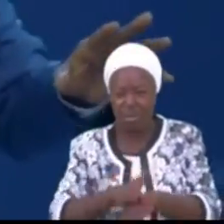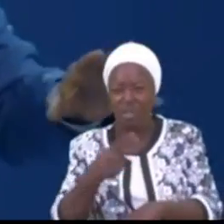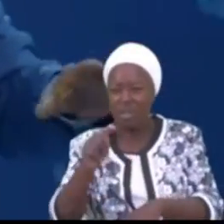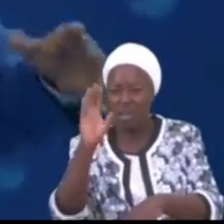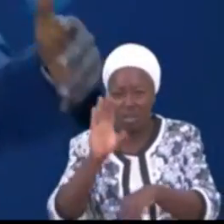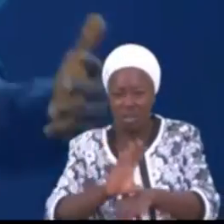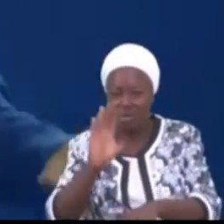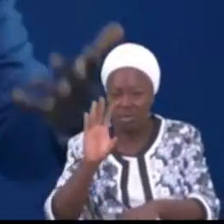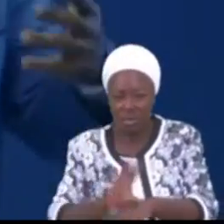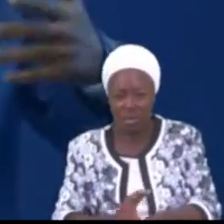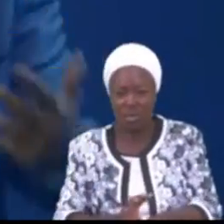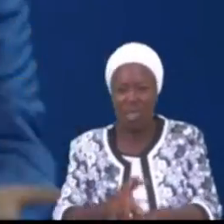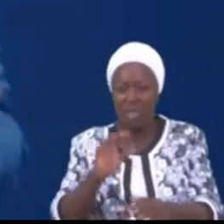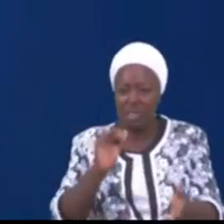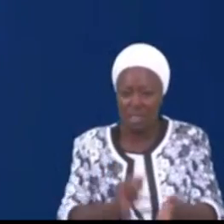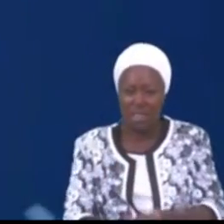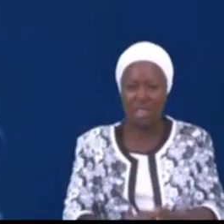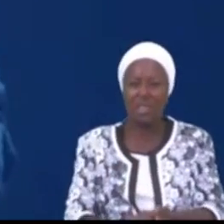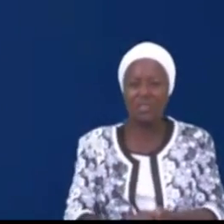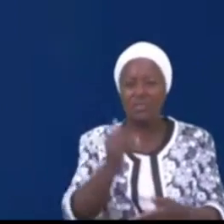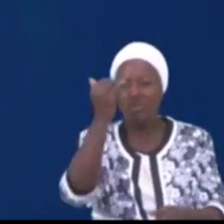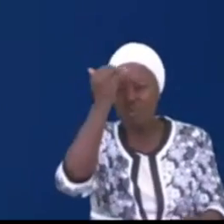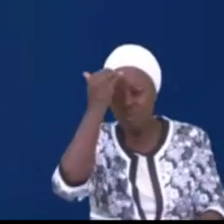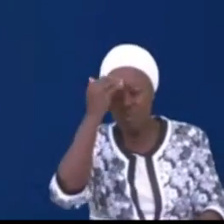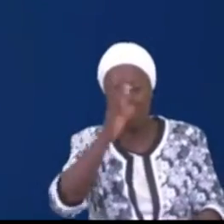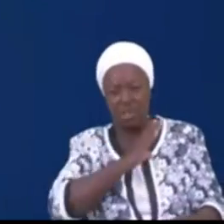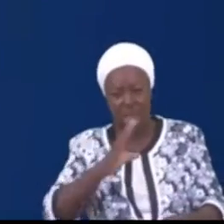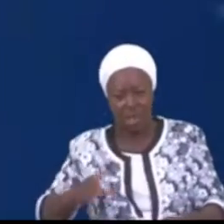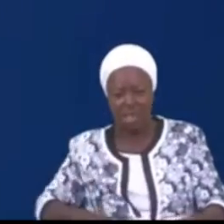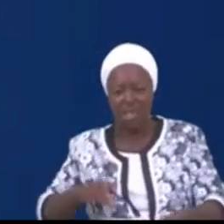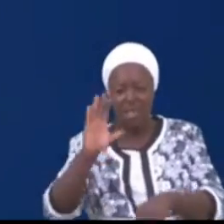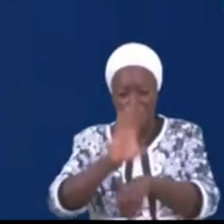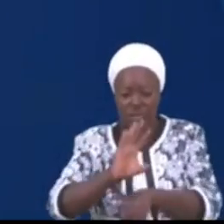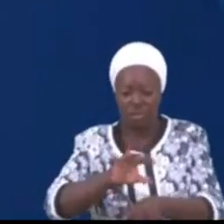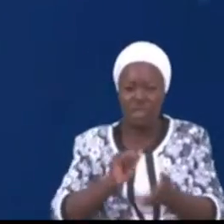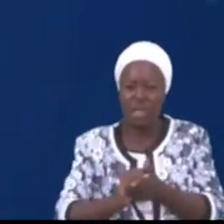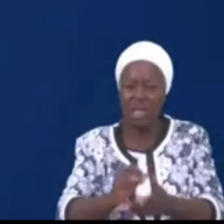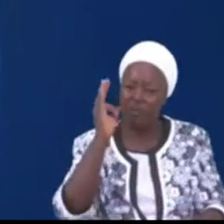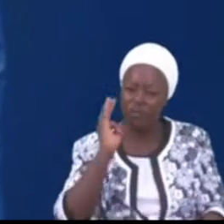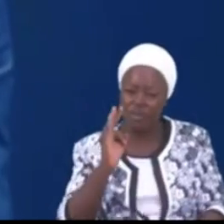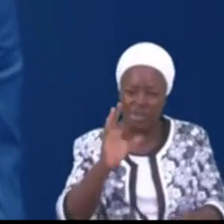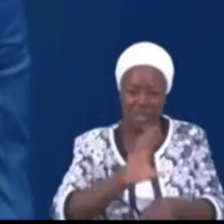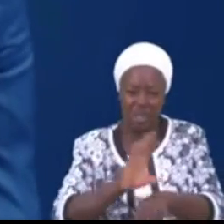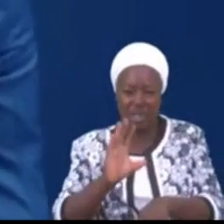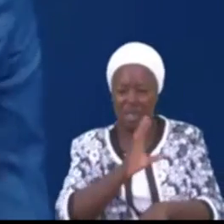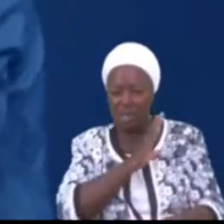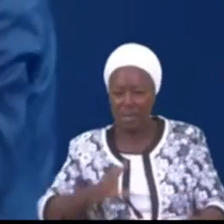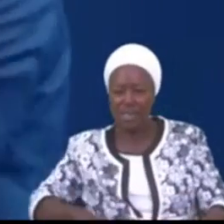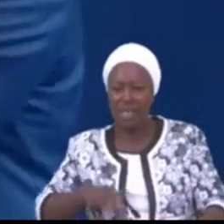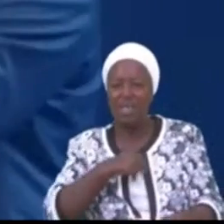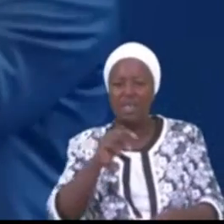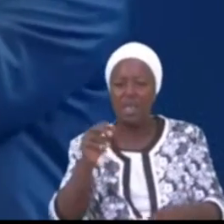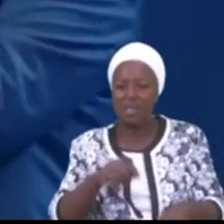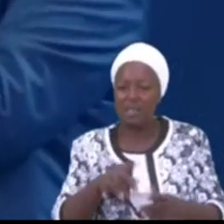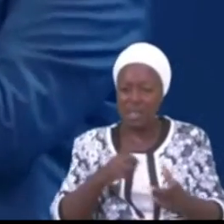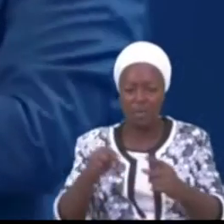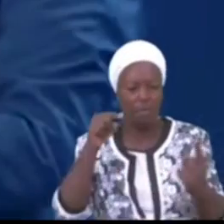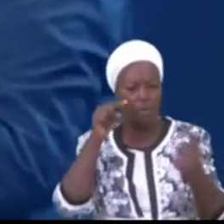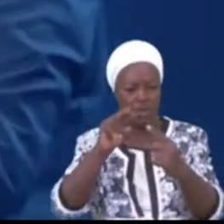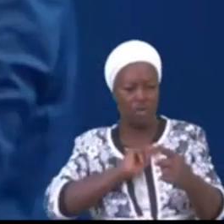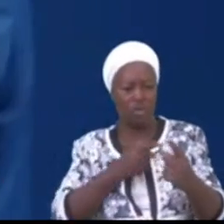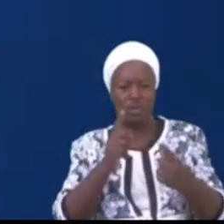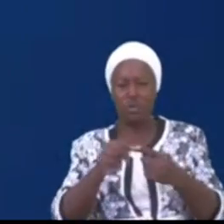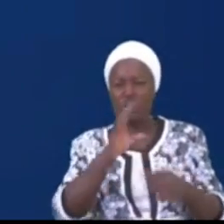church that honors Christ, leads up Christ, and points us to Christ, that he is